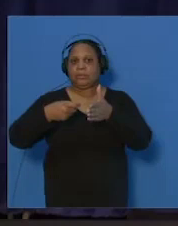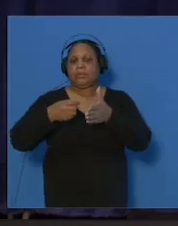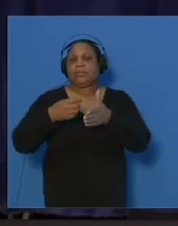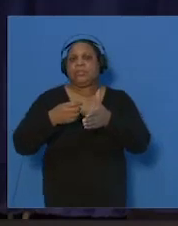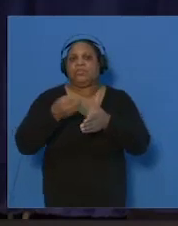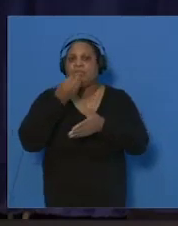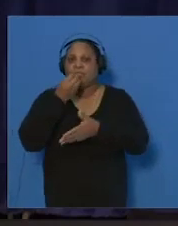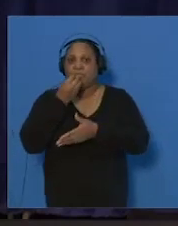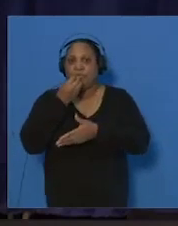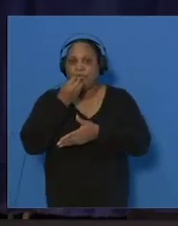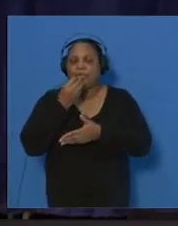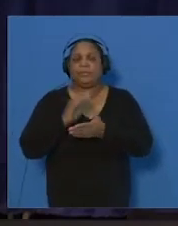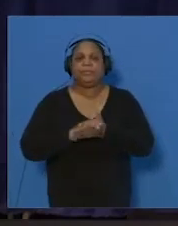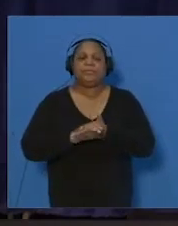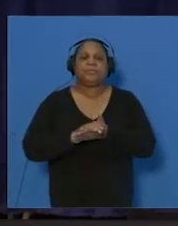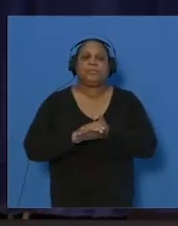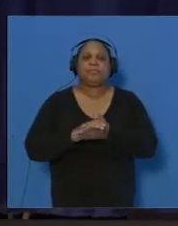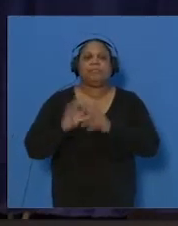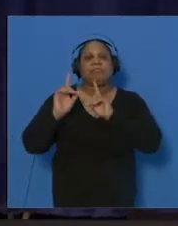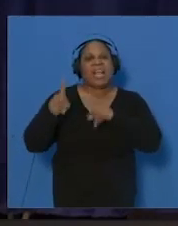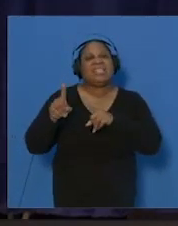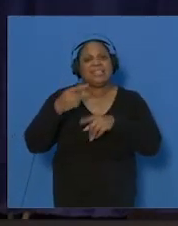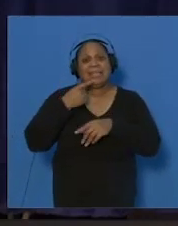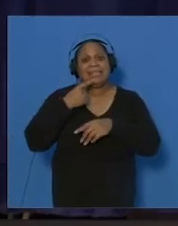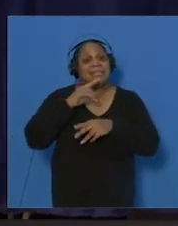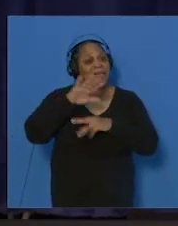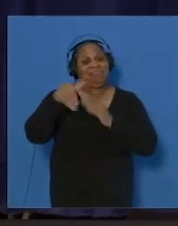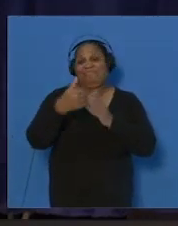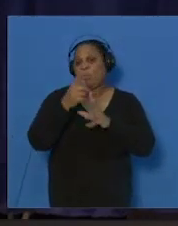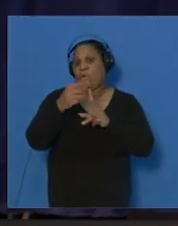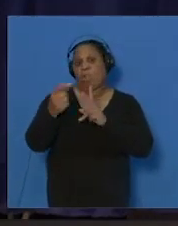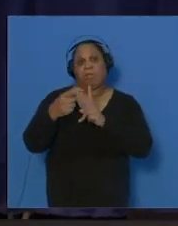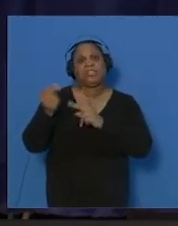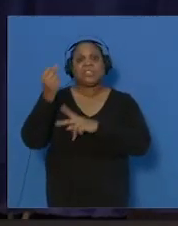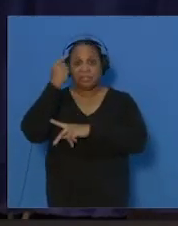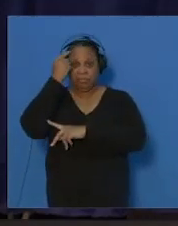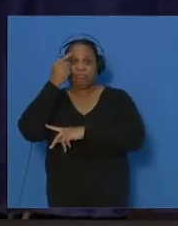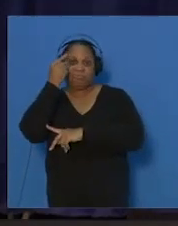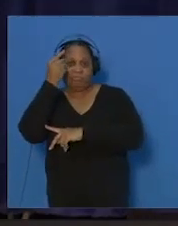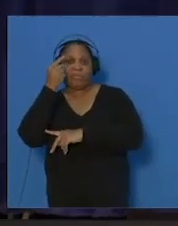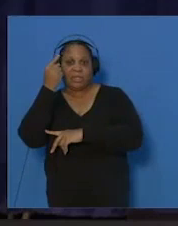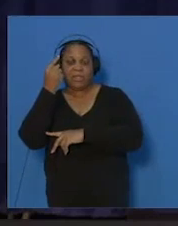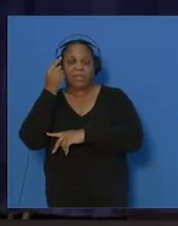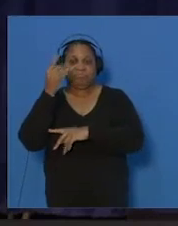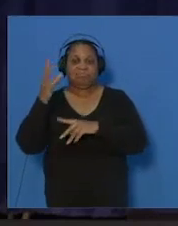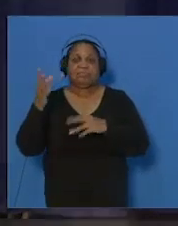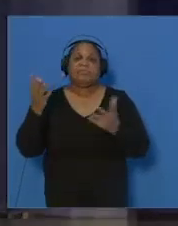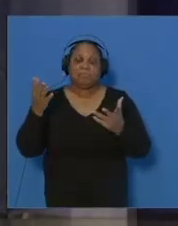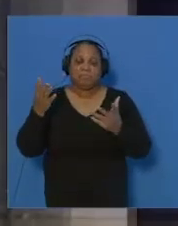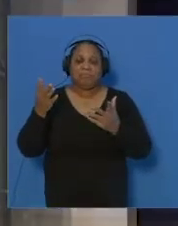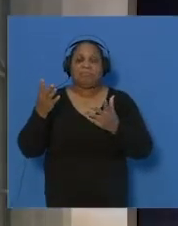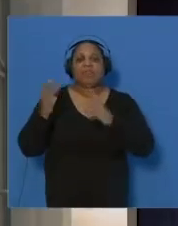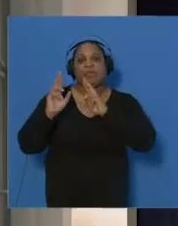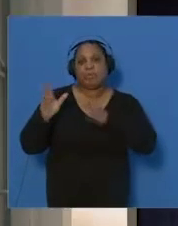I've said it before that all options are on the table. They're all on the table. Thank you very much. You're welcome.